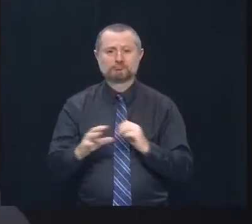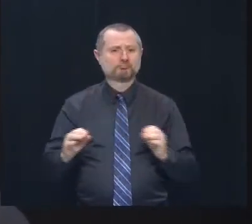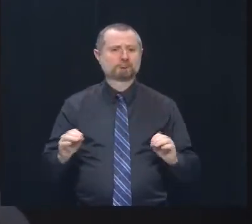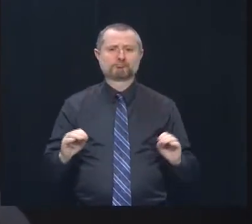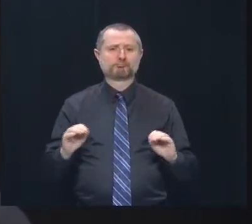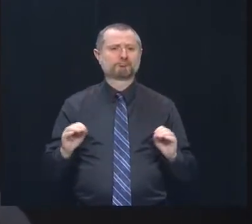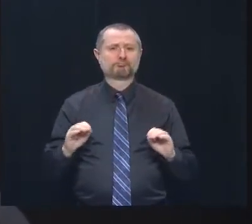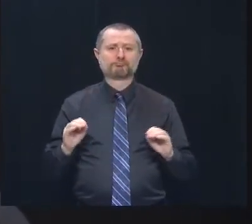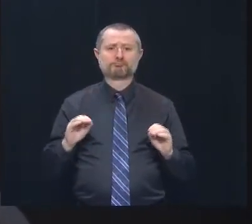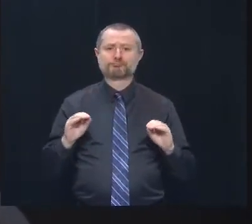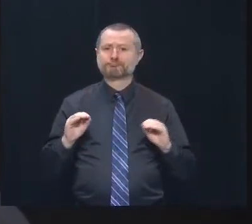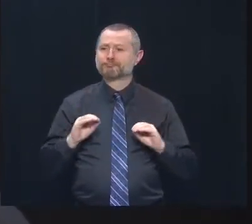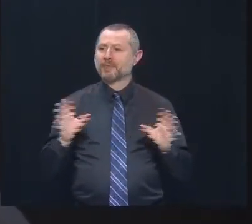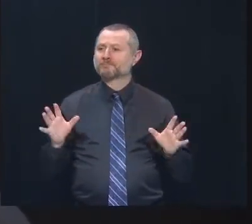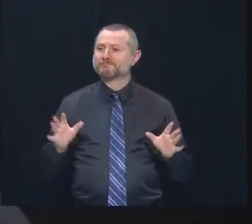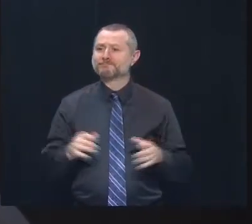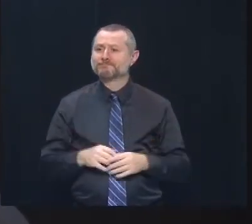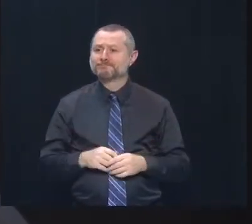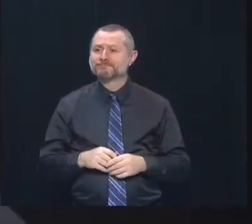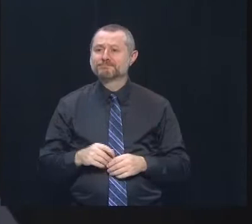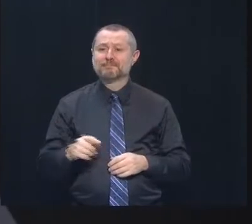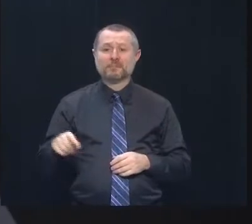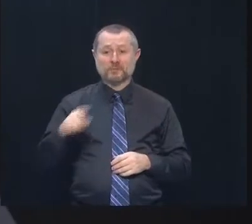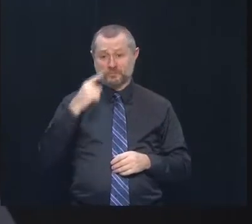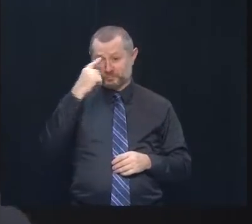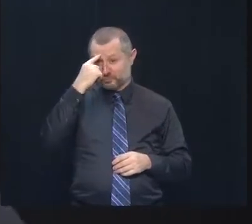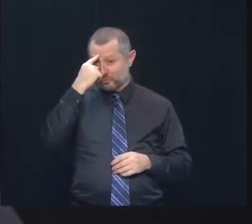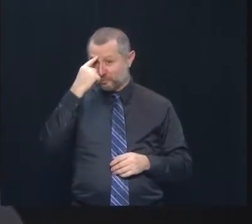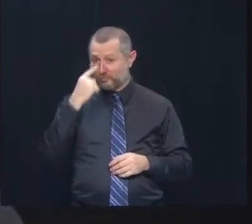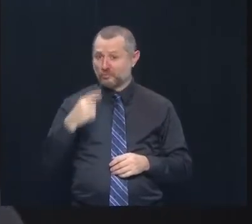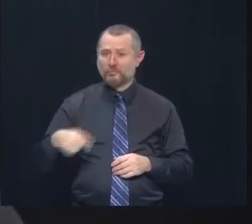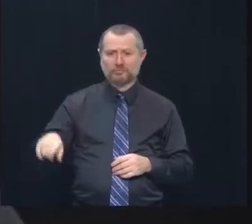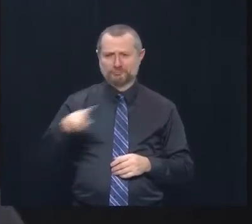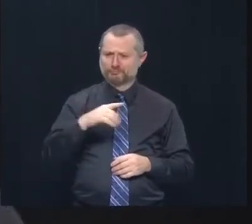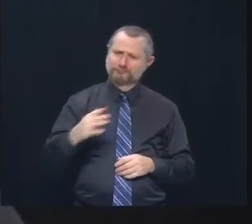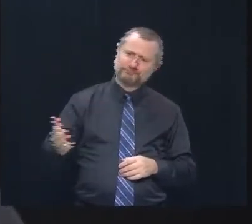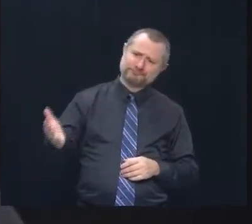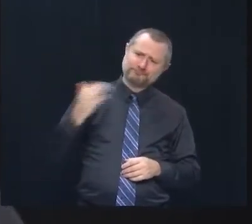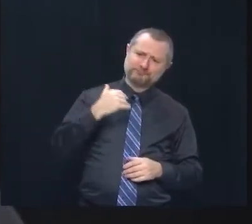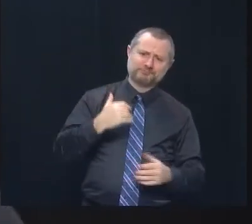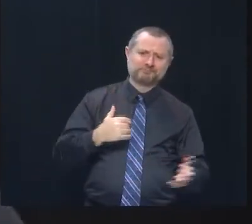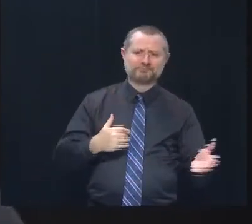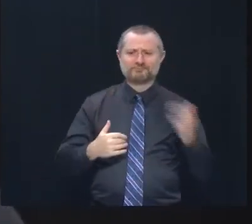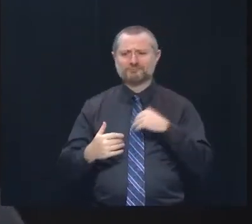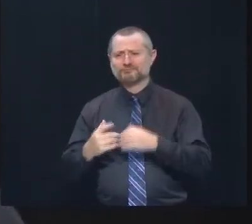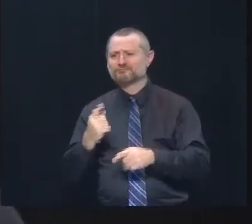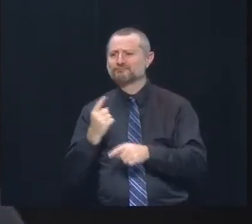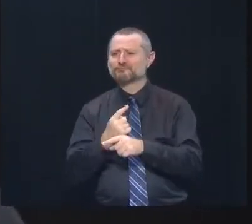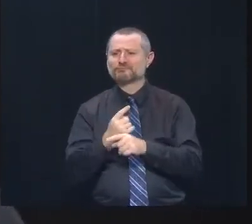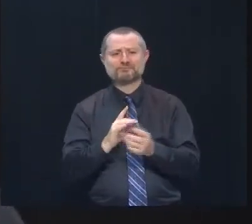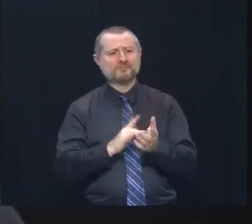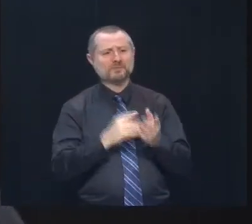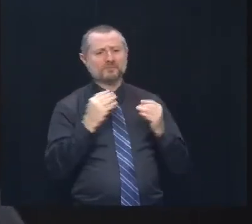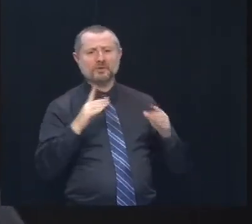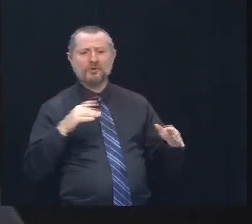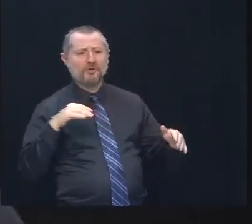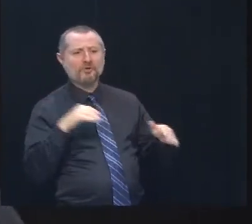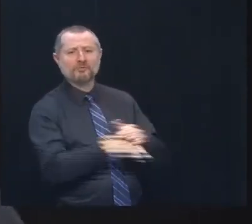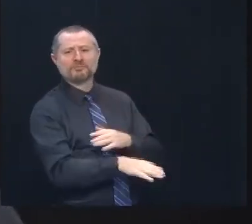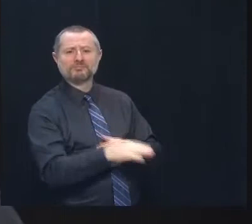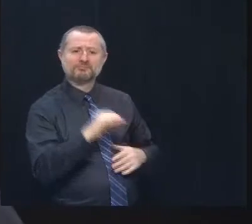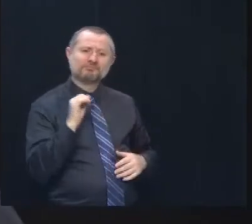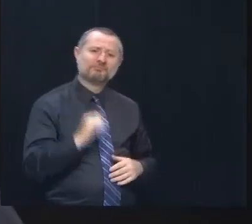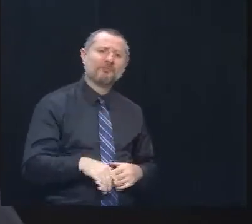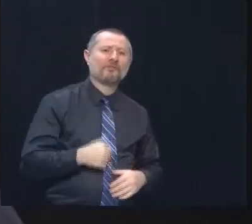easy as saying, go to your local national drug chain and you can get the